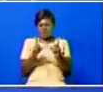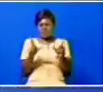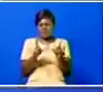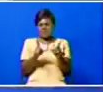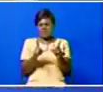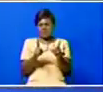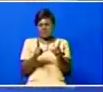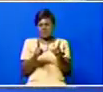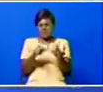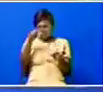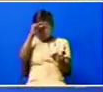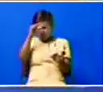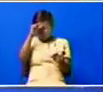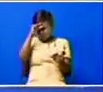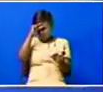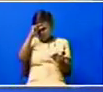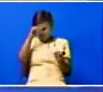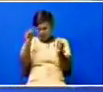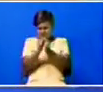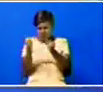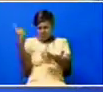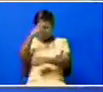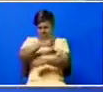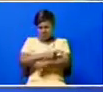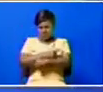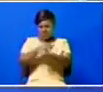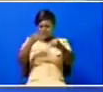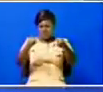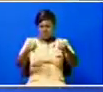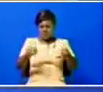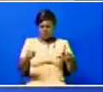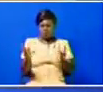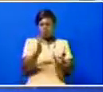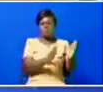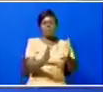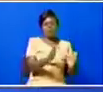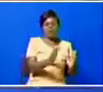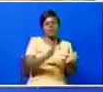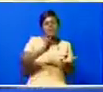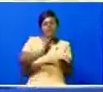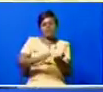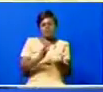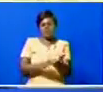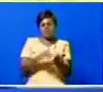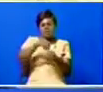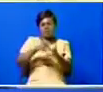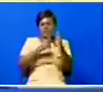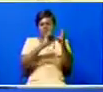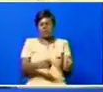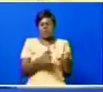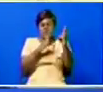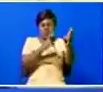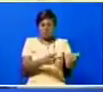The government says it will, in the next 10 days, come up with an implementation plan for the recommendations. This report